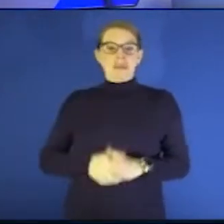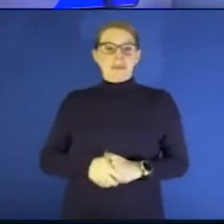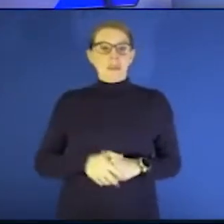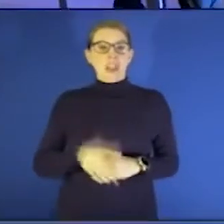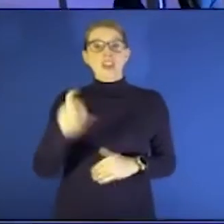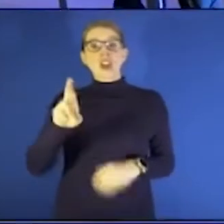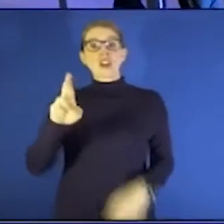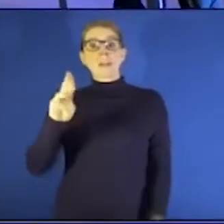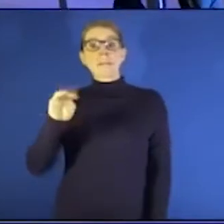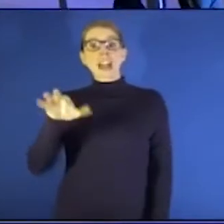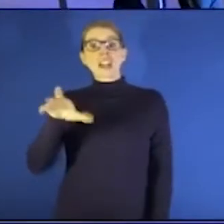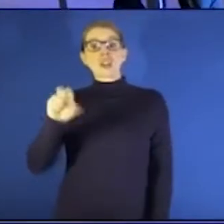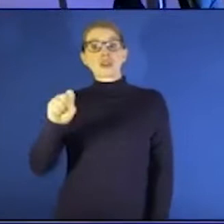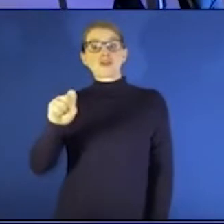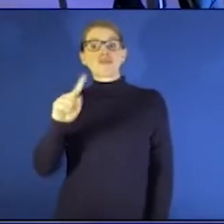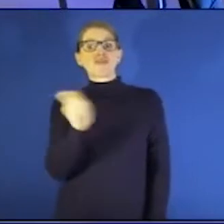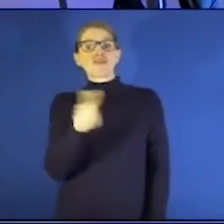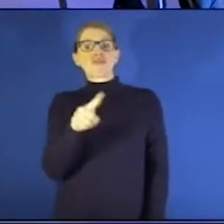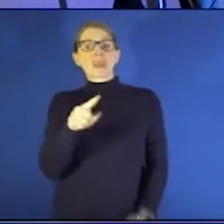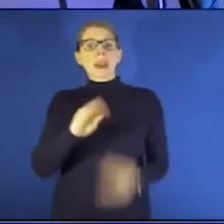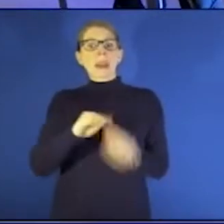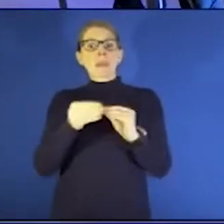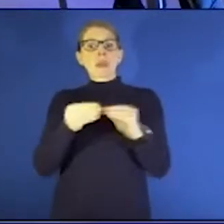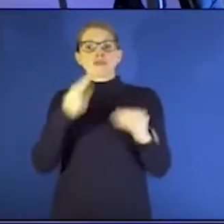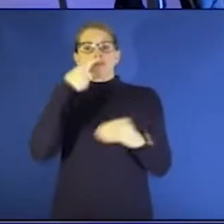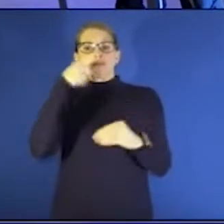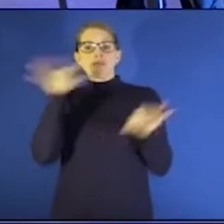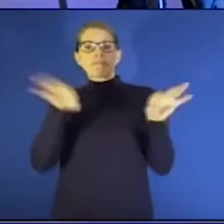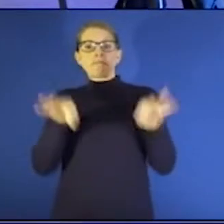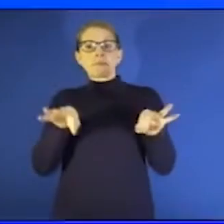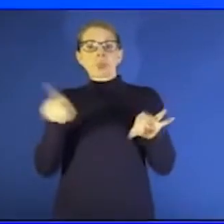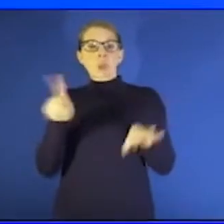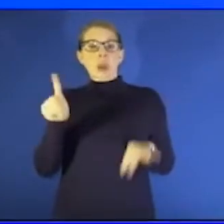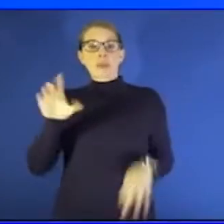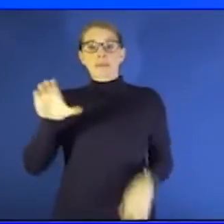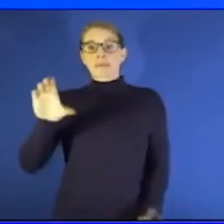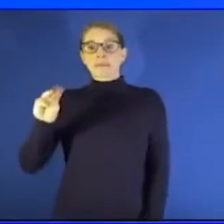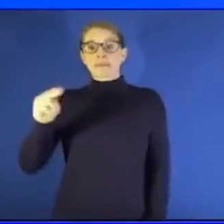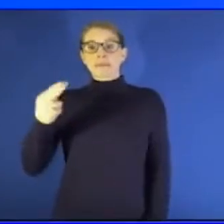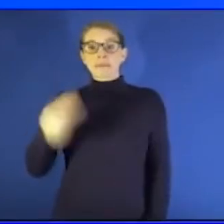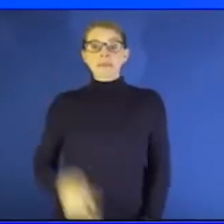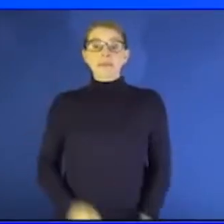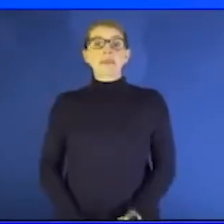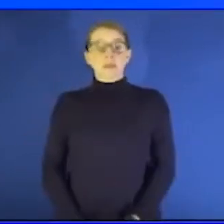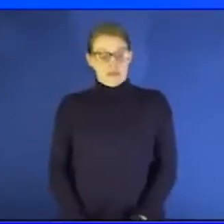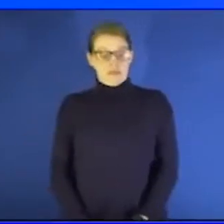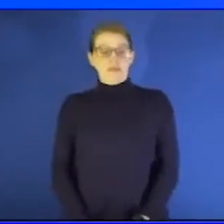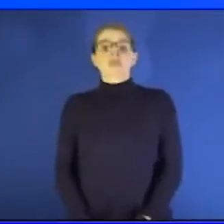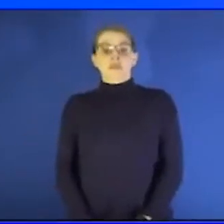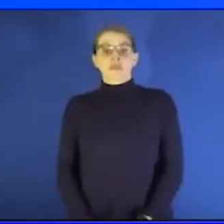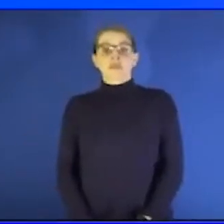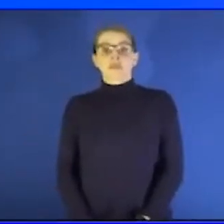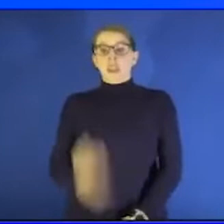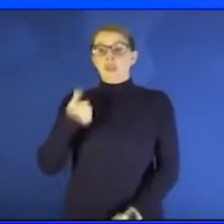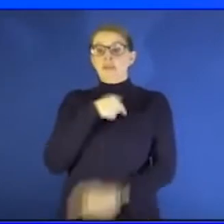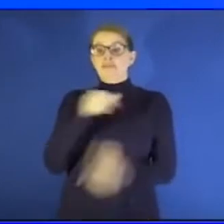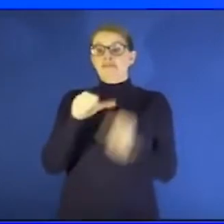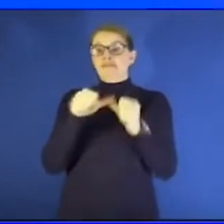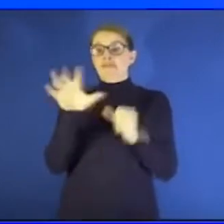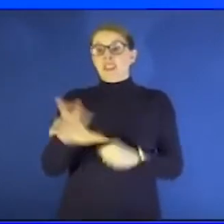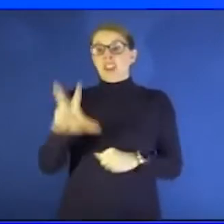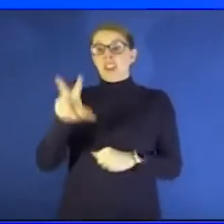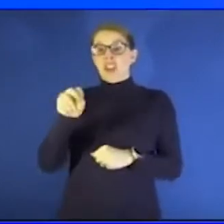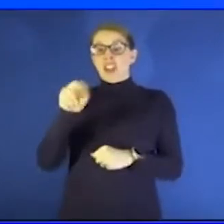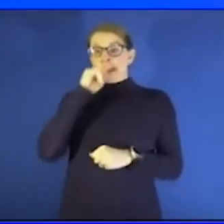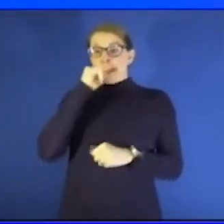Could you just tell us a little bit about the numbers this morning at Children's? Yeah, so we have maintained around 30 kids in the hospital since